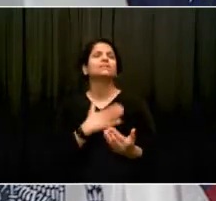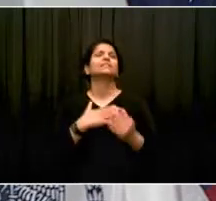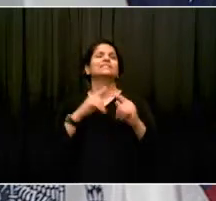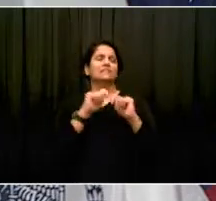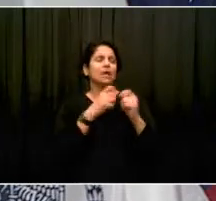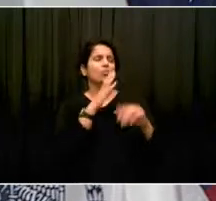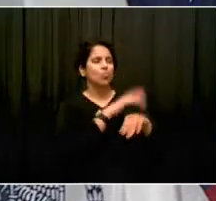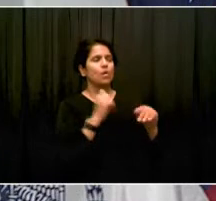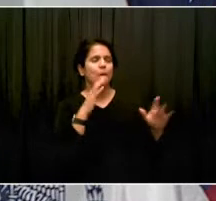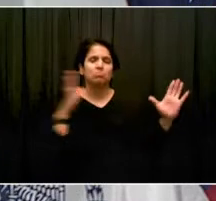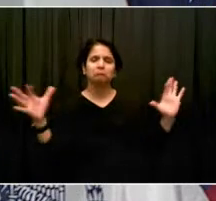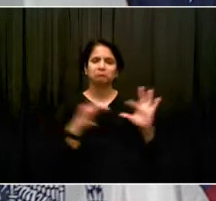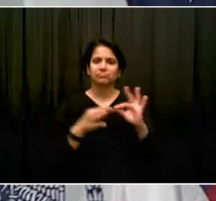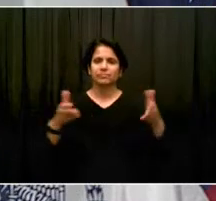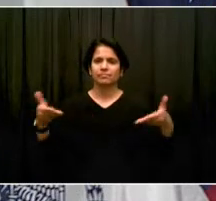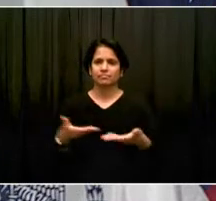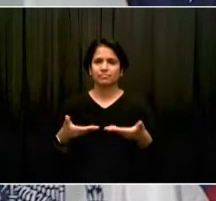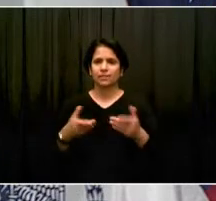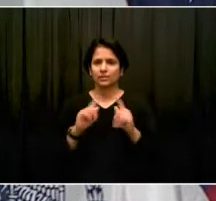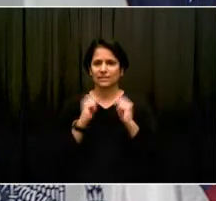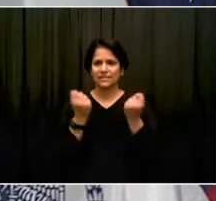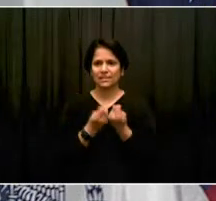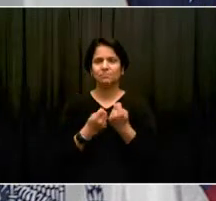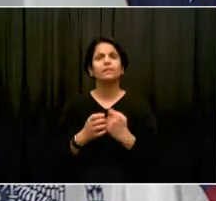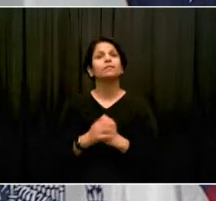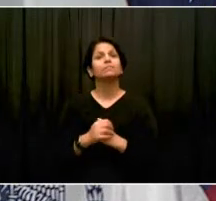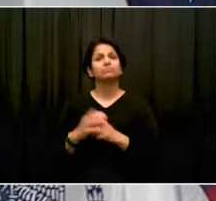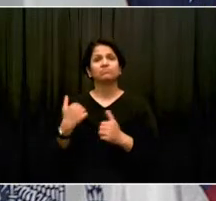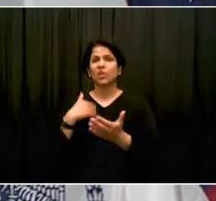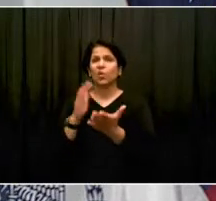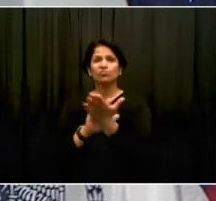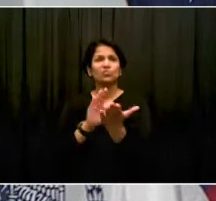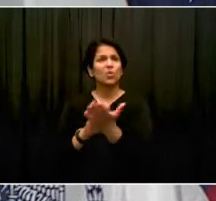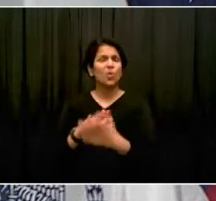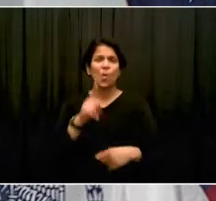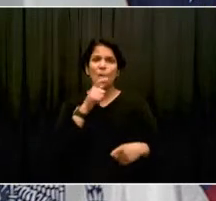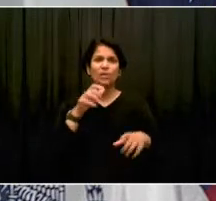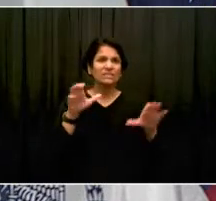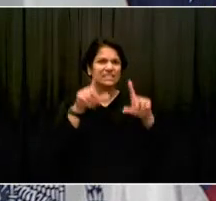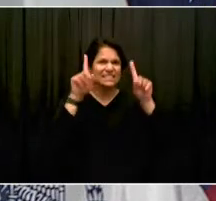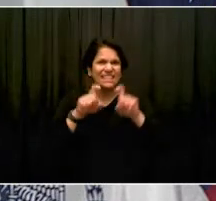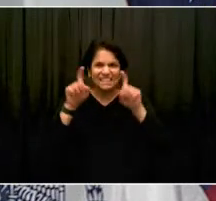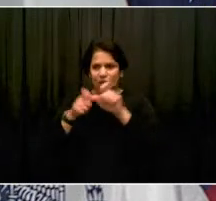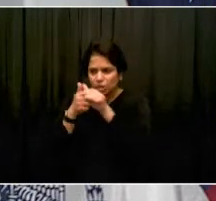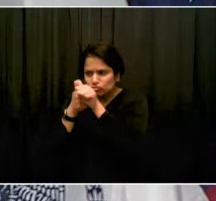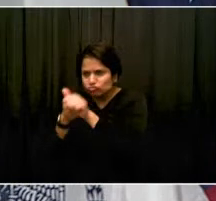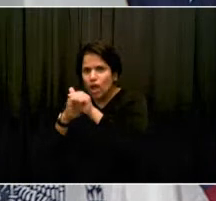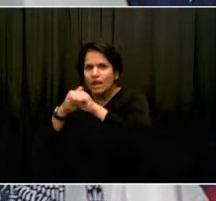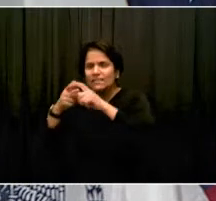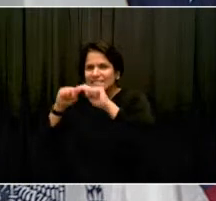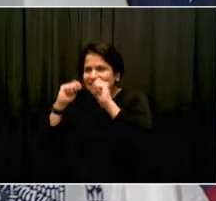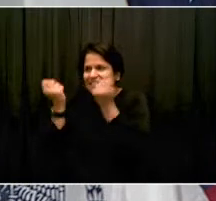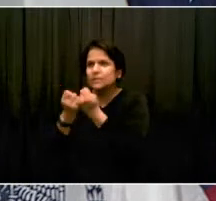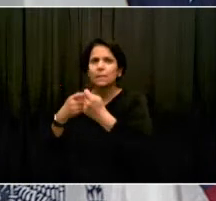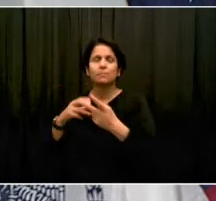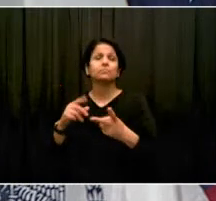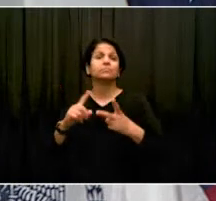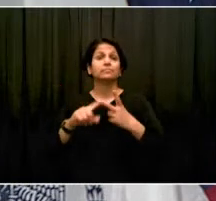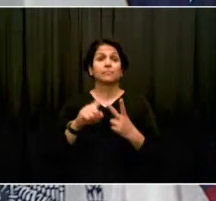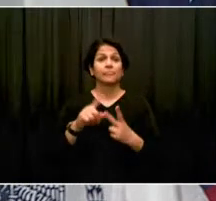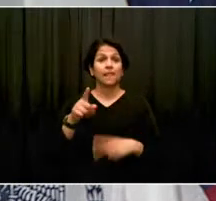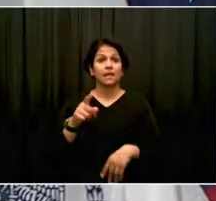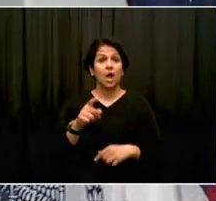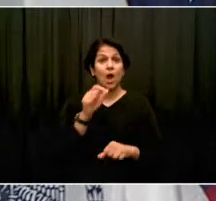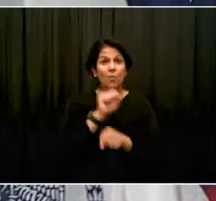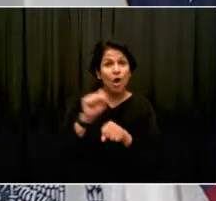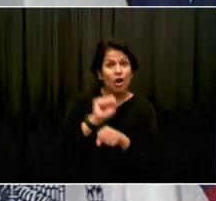lot of credit to the folks in the Situation Room. They have been very exacting about the data, and our healthcare leaders will tell you